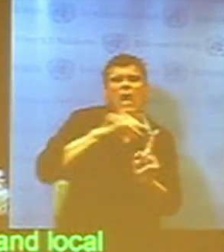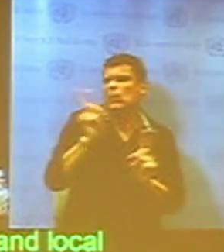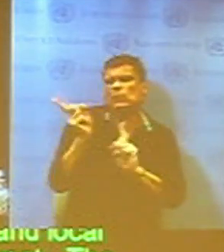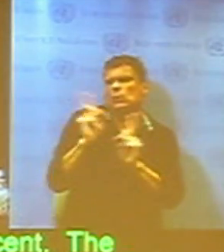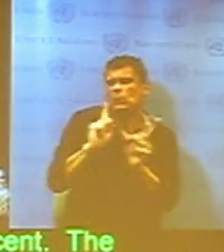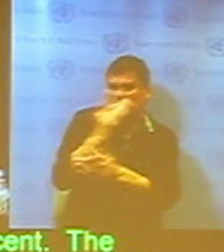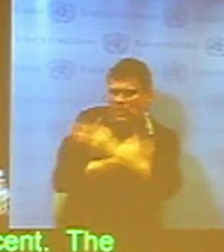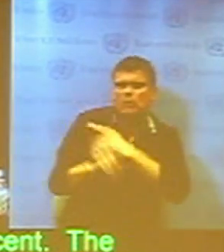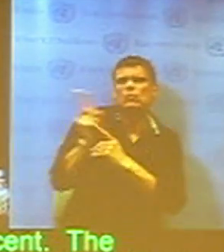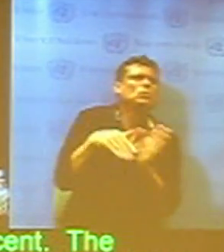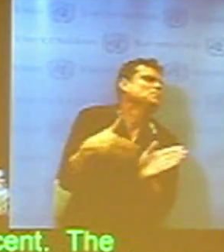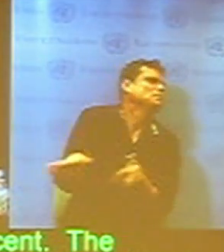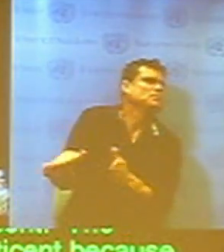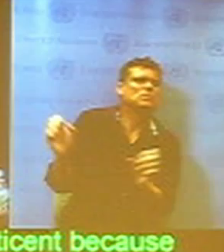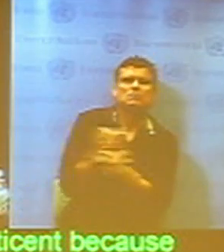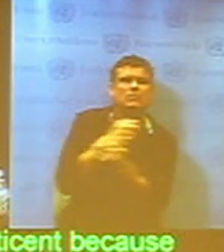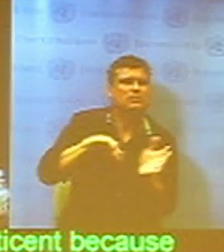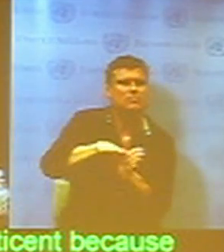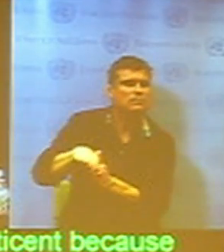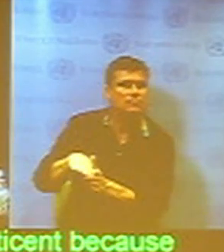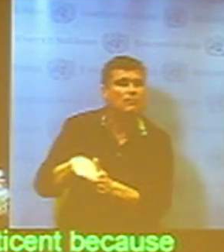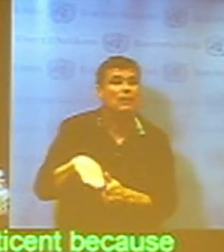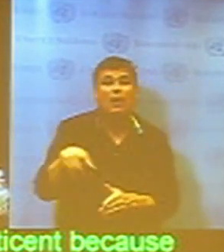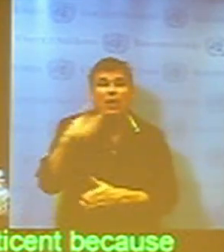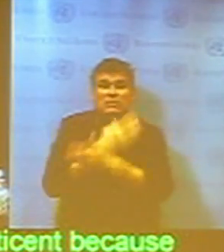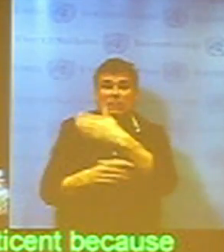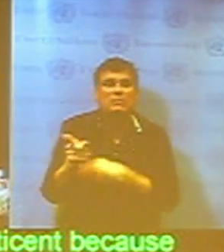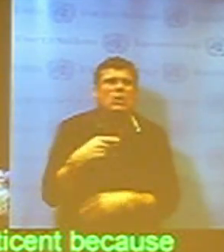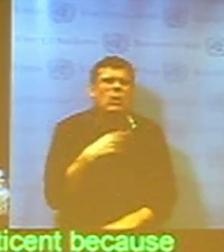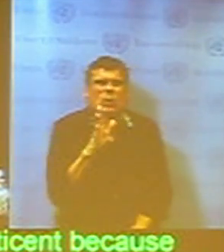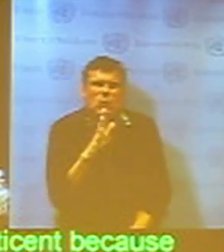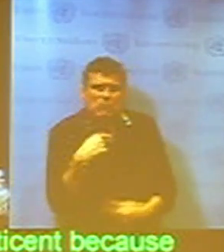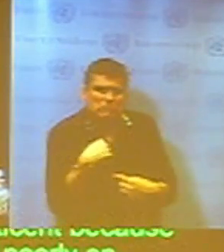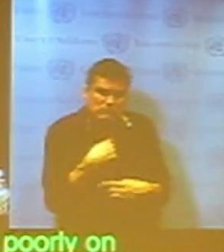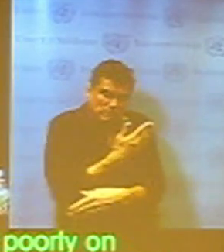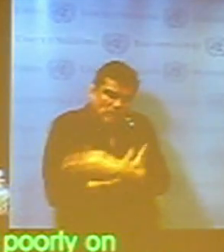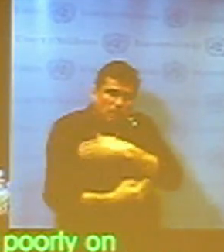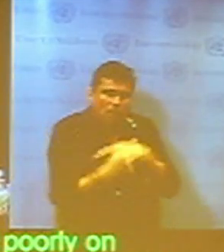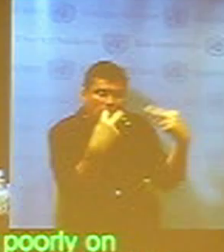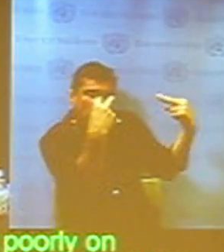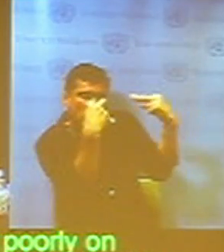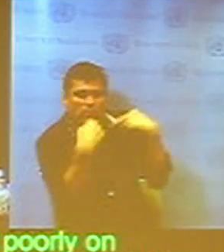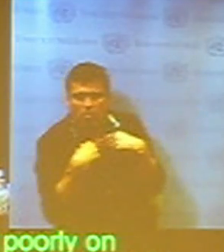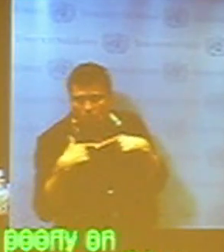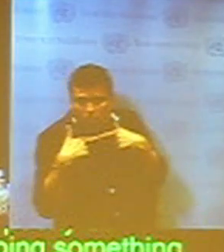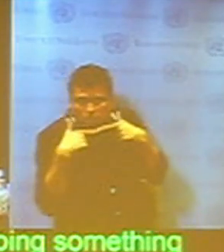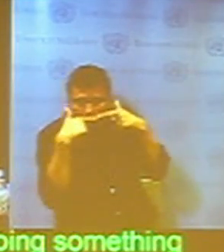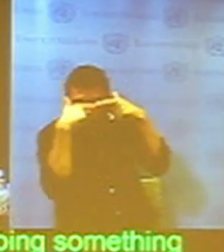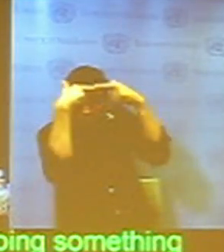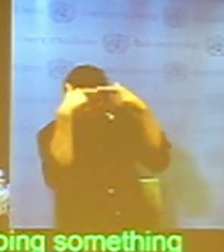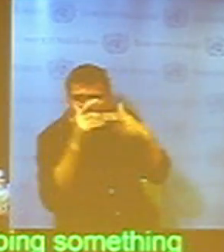were seen doing something so far outside the expectations of both women and women with disabilities as playing